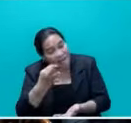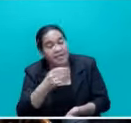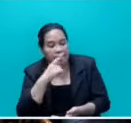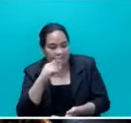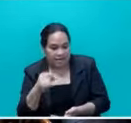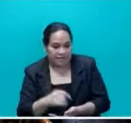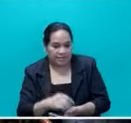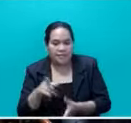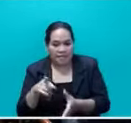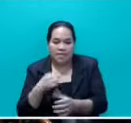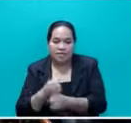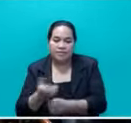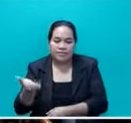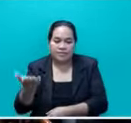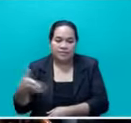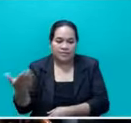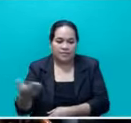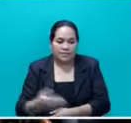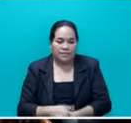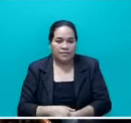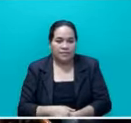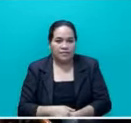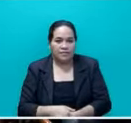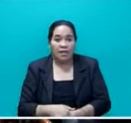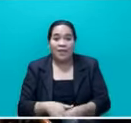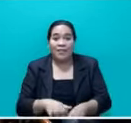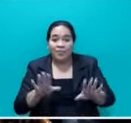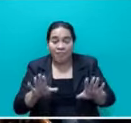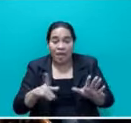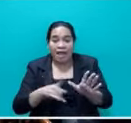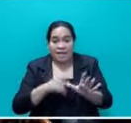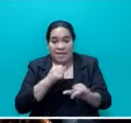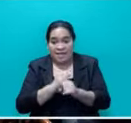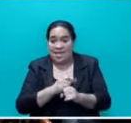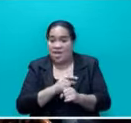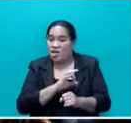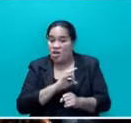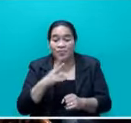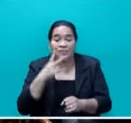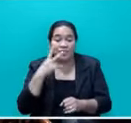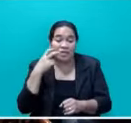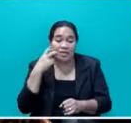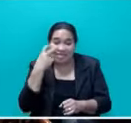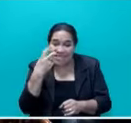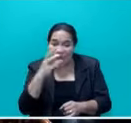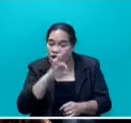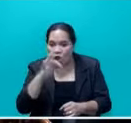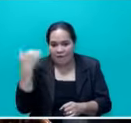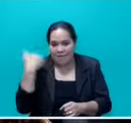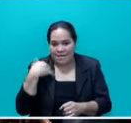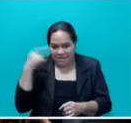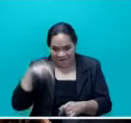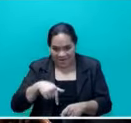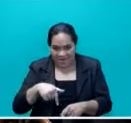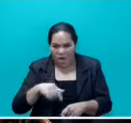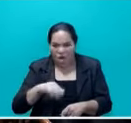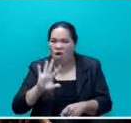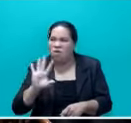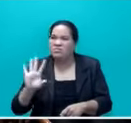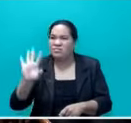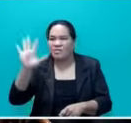Sir, so if a tourist does not reside in Fiji, you may say somebody who works at a high